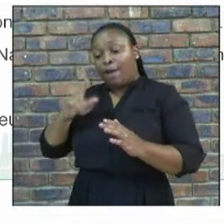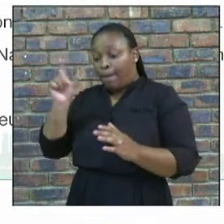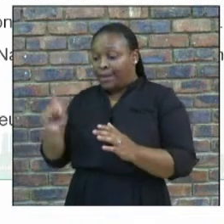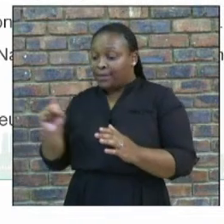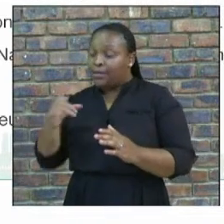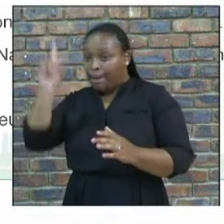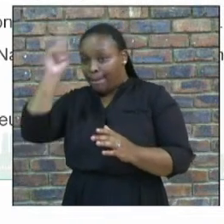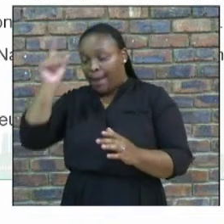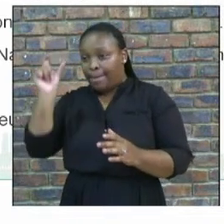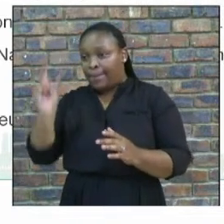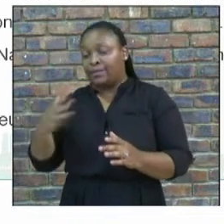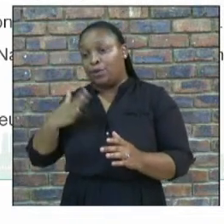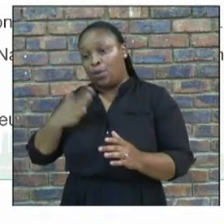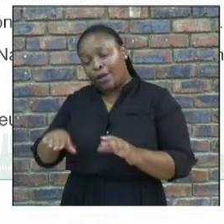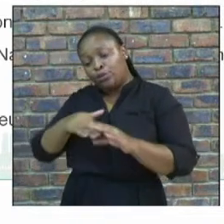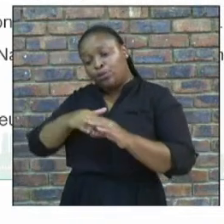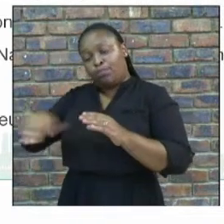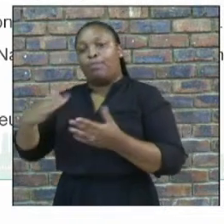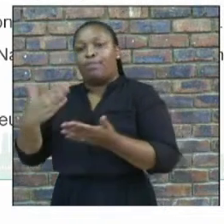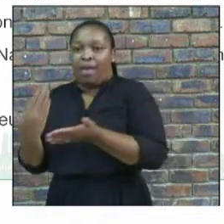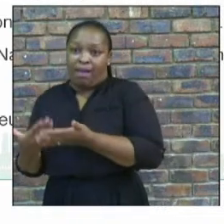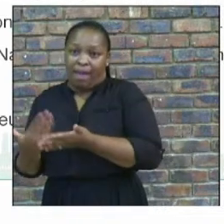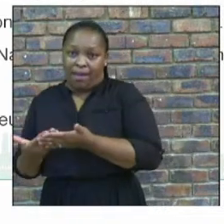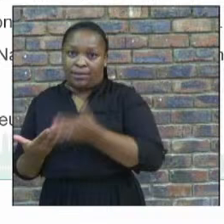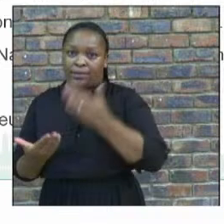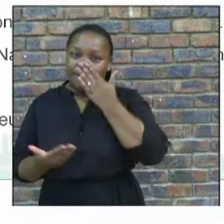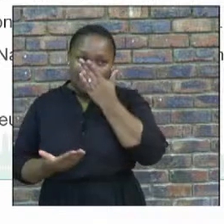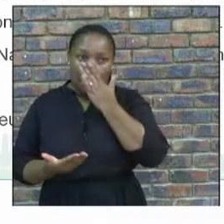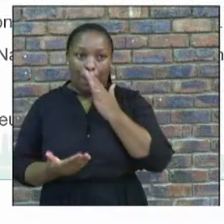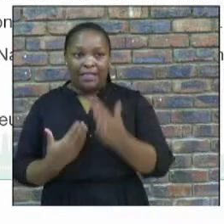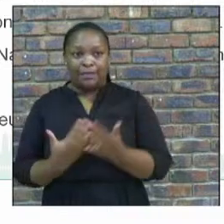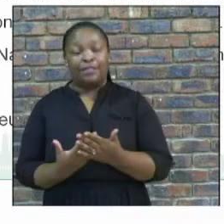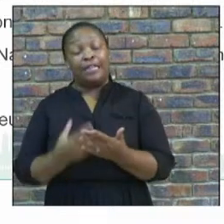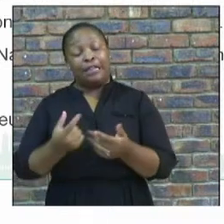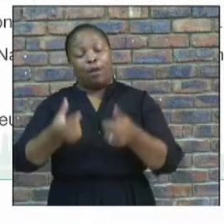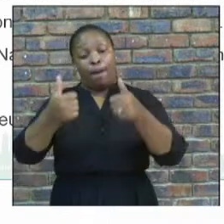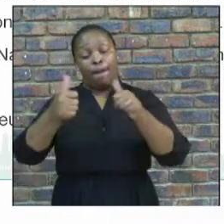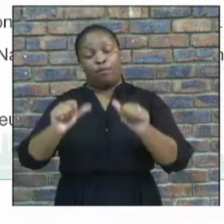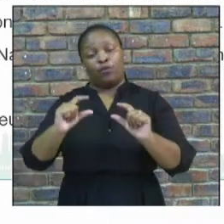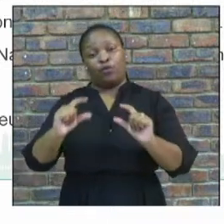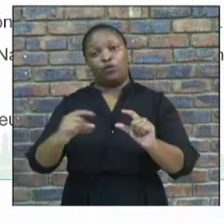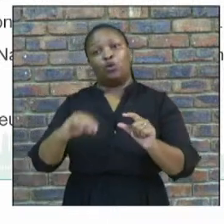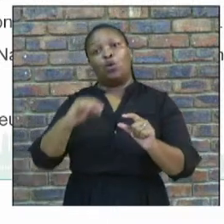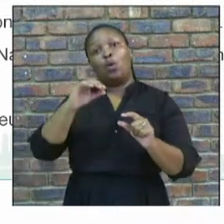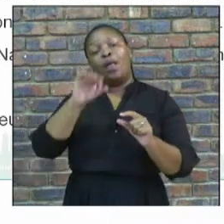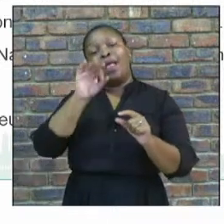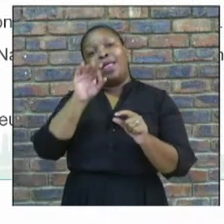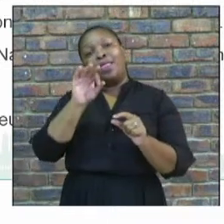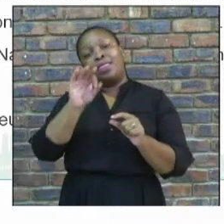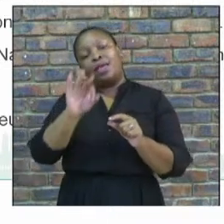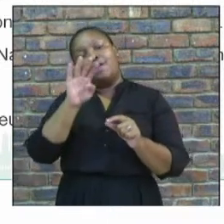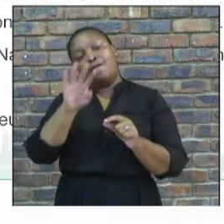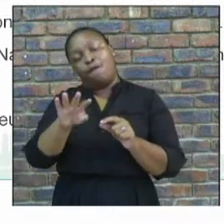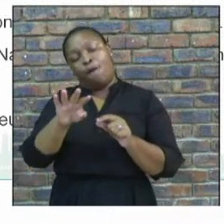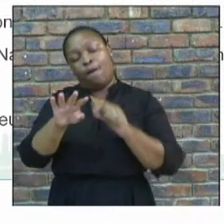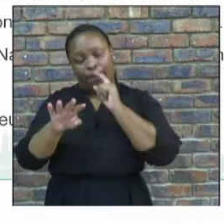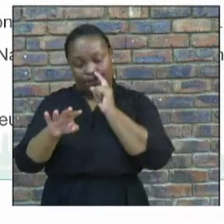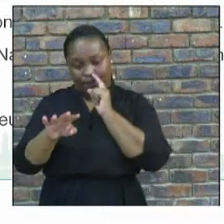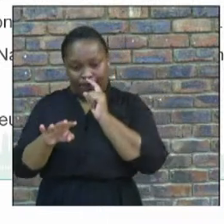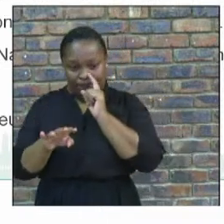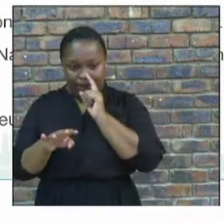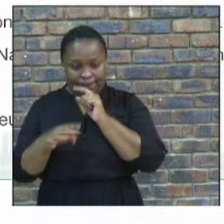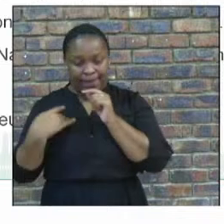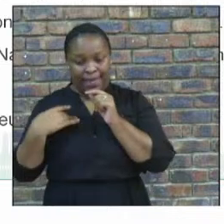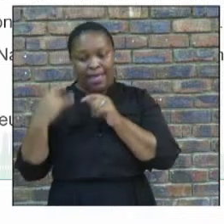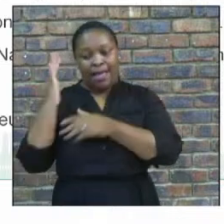Then moving to clause 34. So clause 34, it